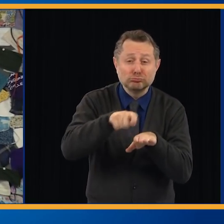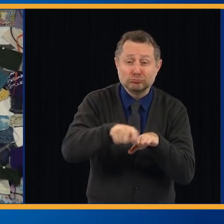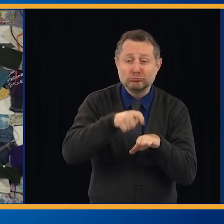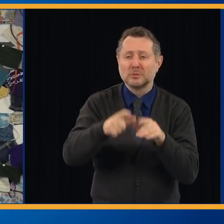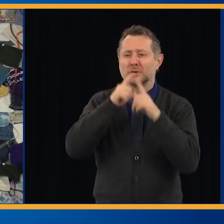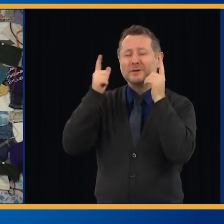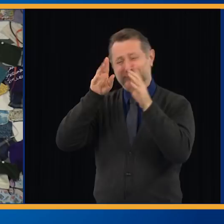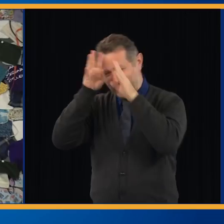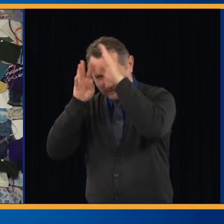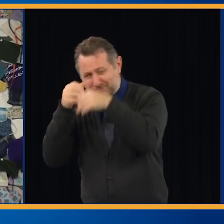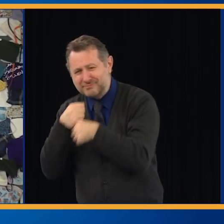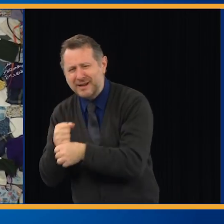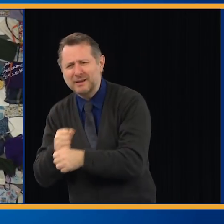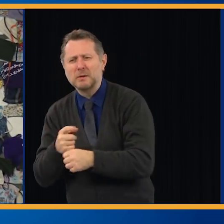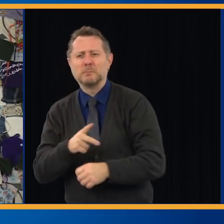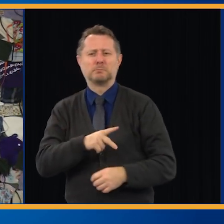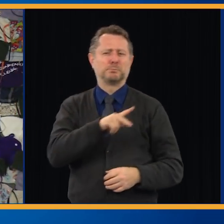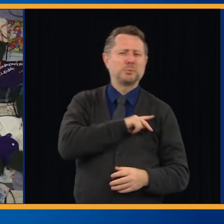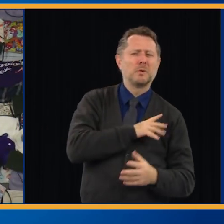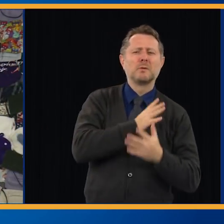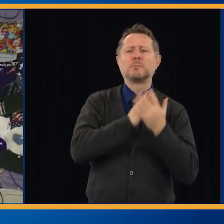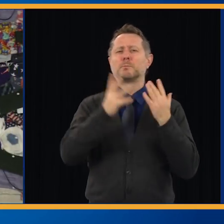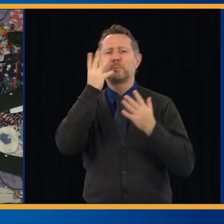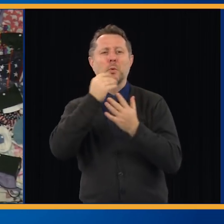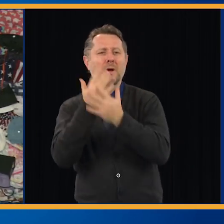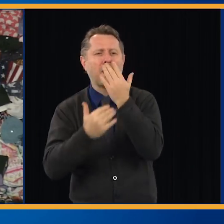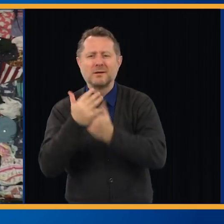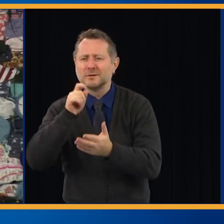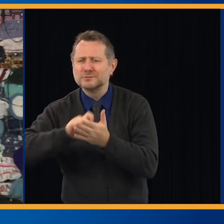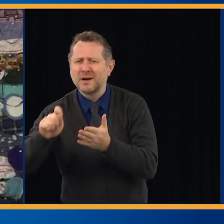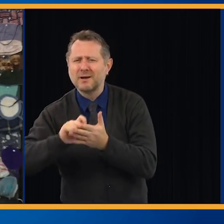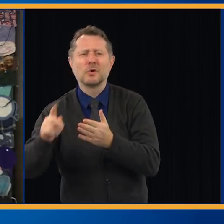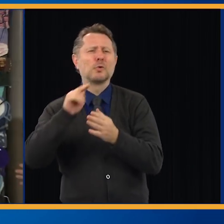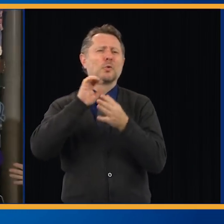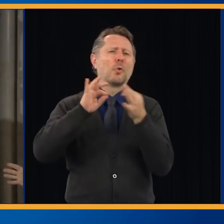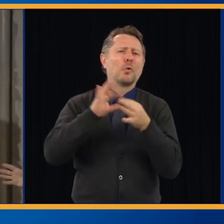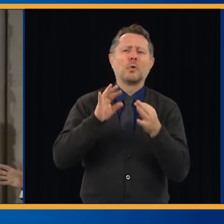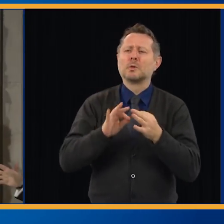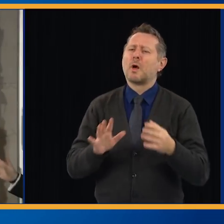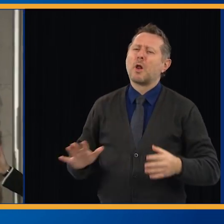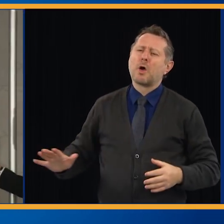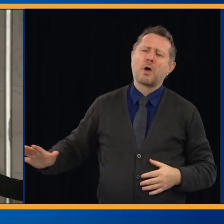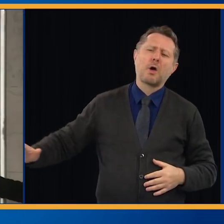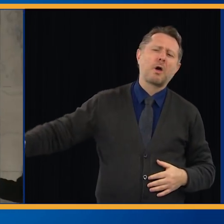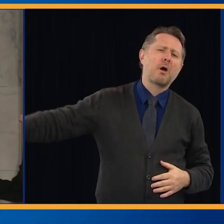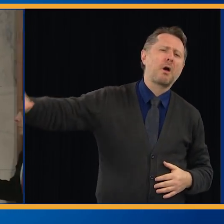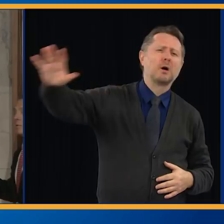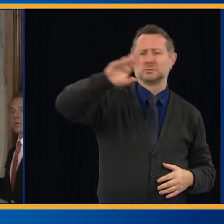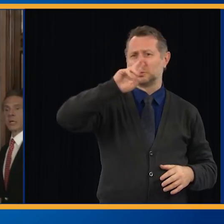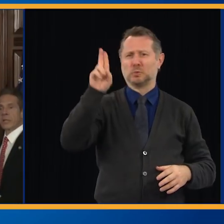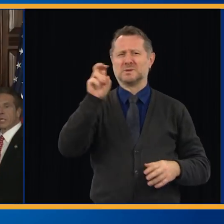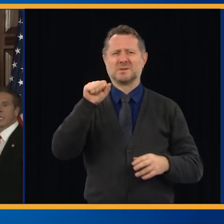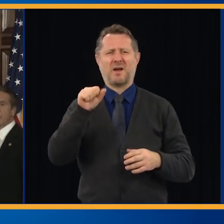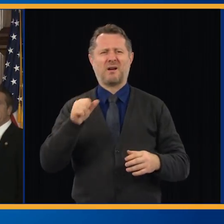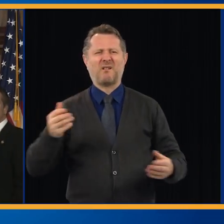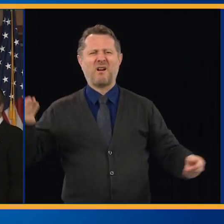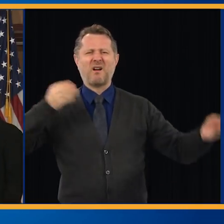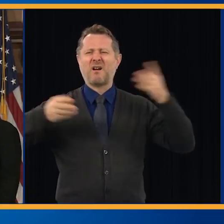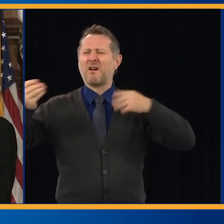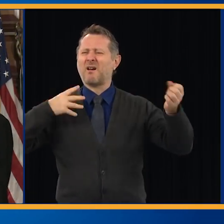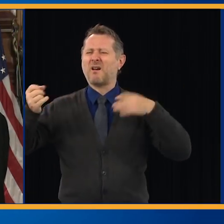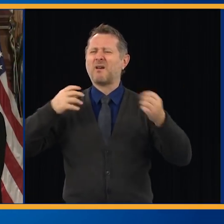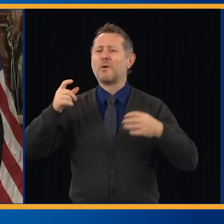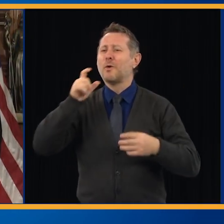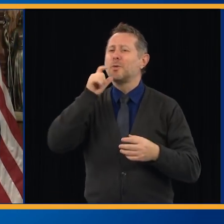from all across the country, literally. just saying, thinking about